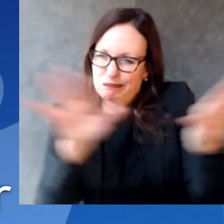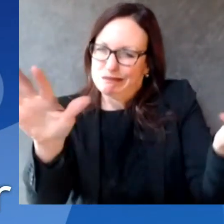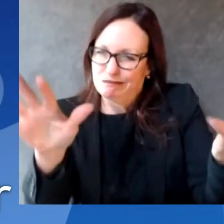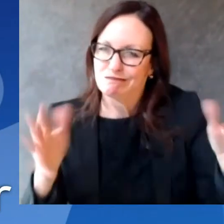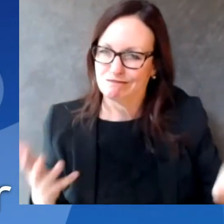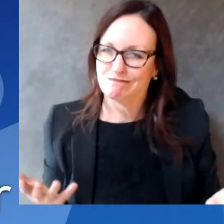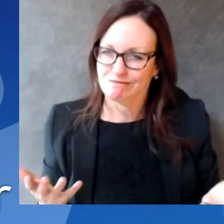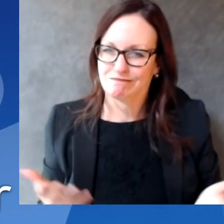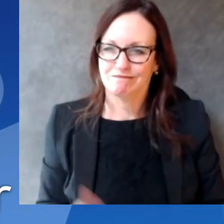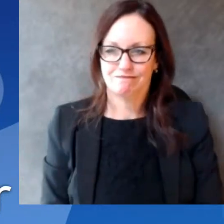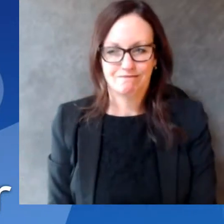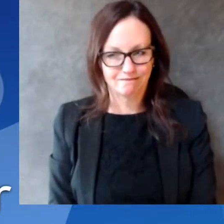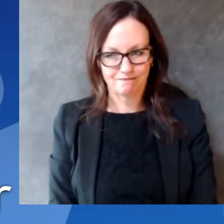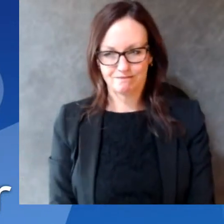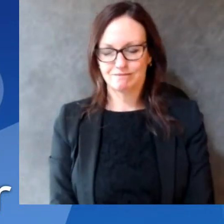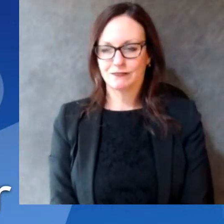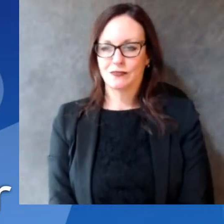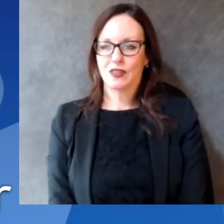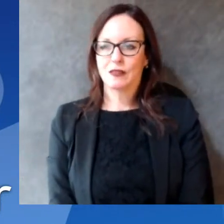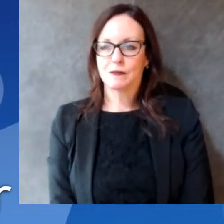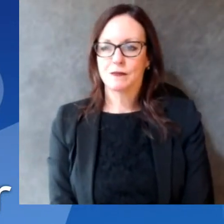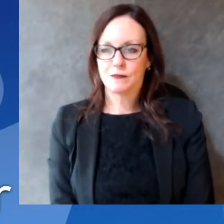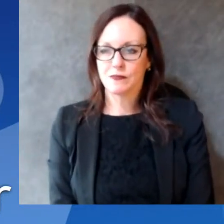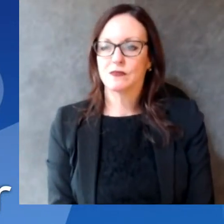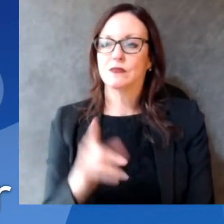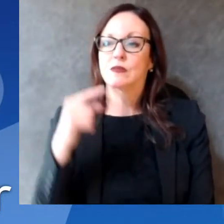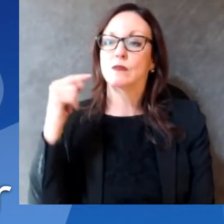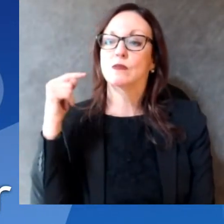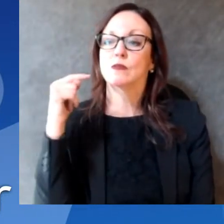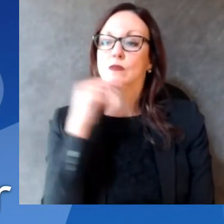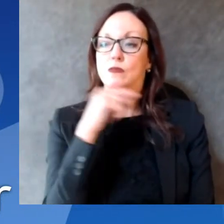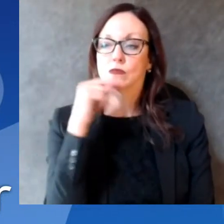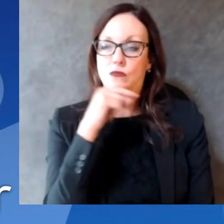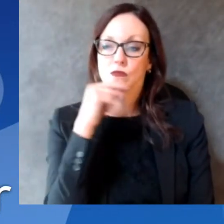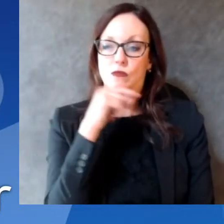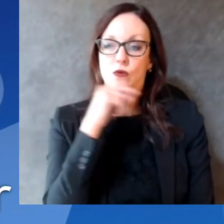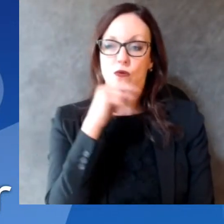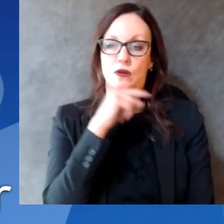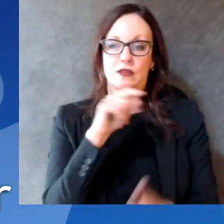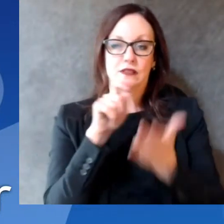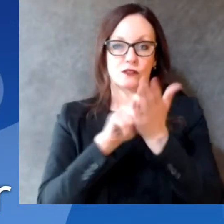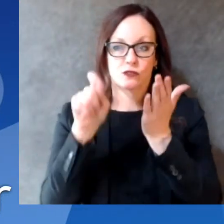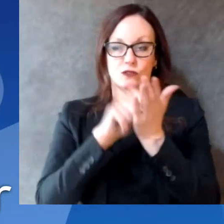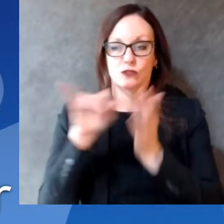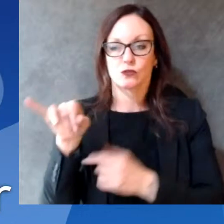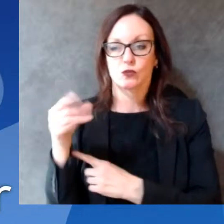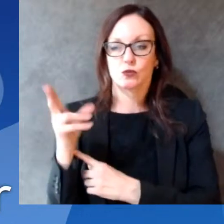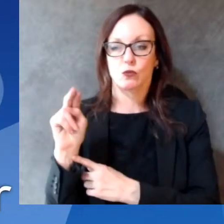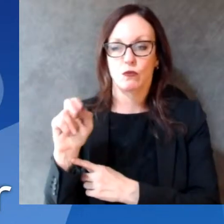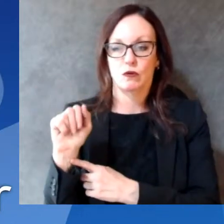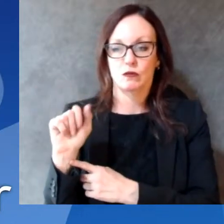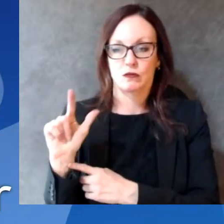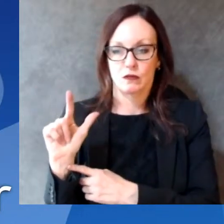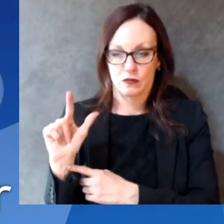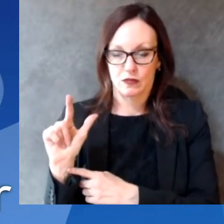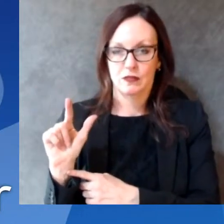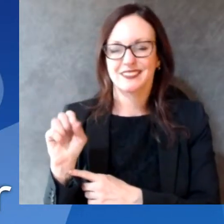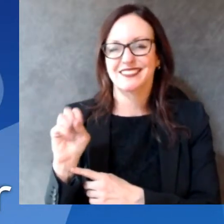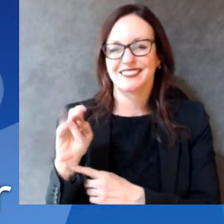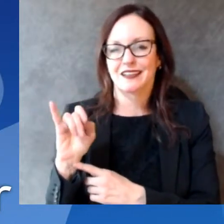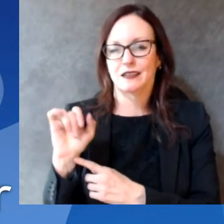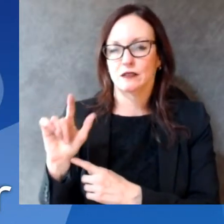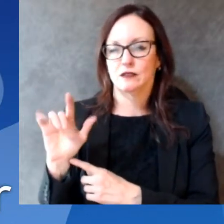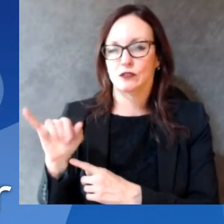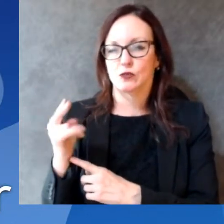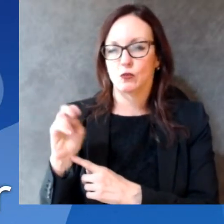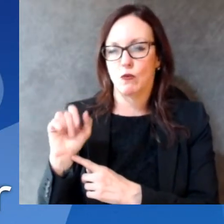Hi, thanks for having this call today. I was looking at the vaccine data, and it looks like the number of doses has